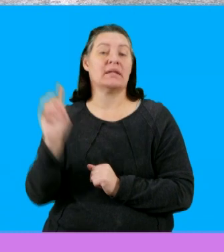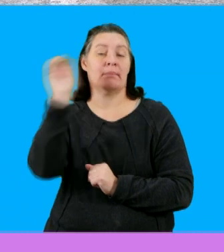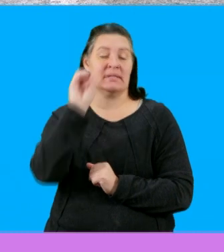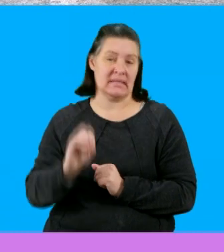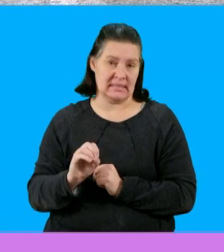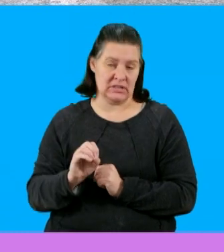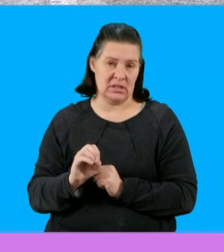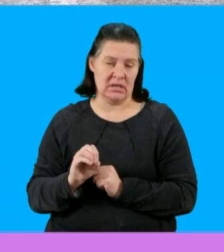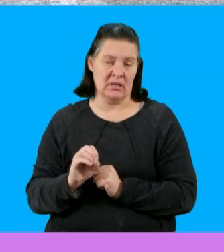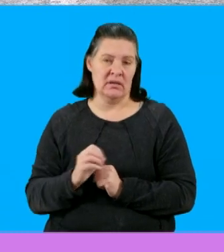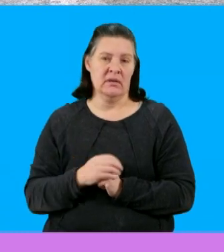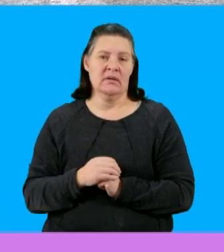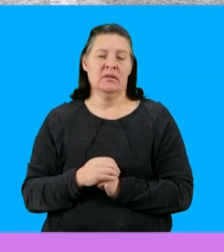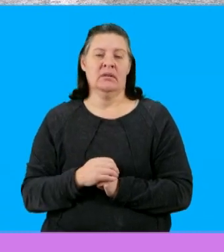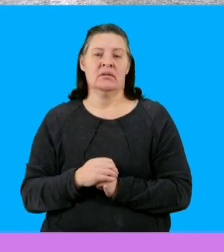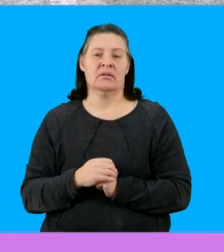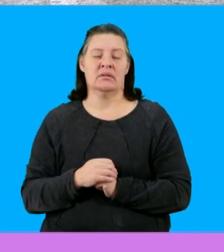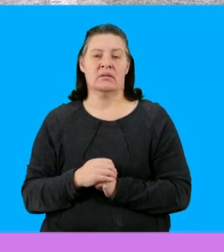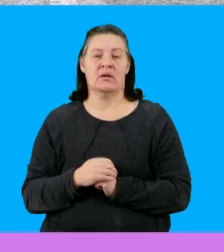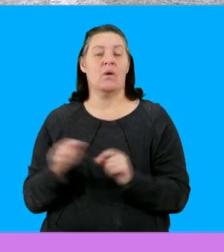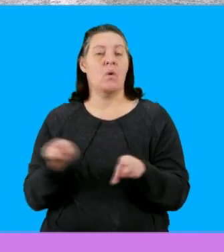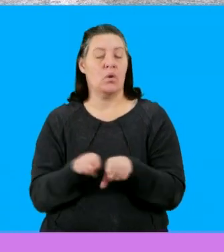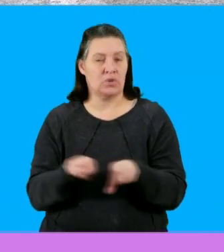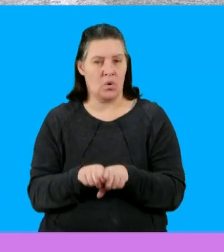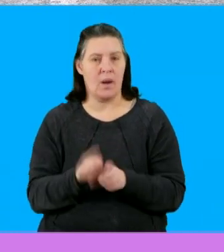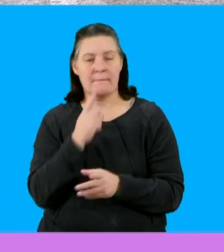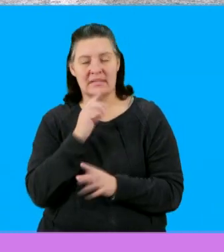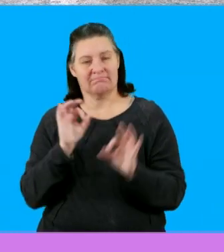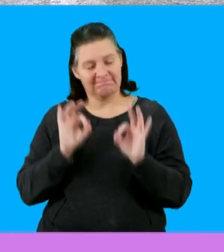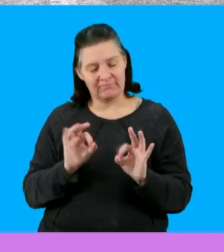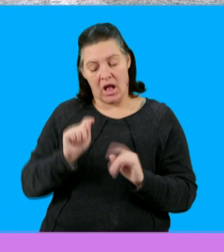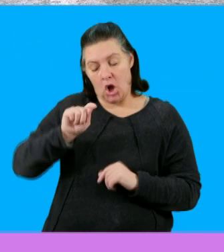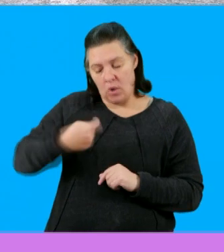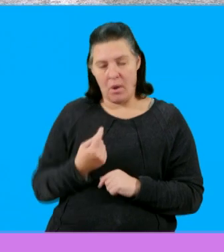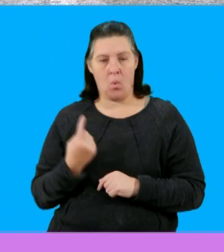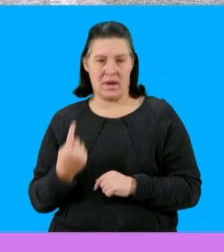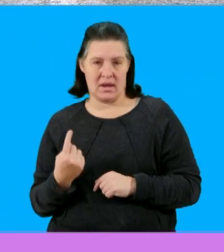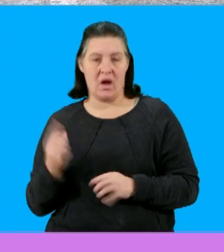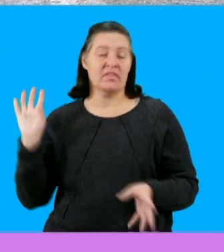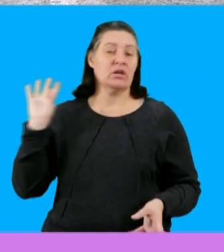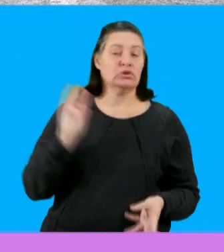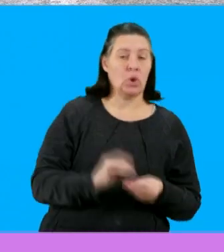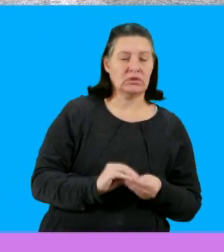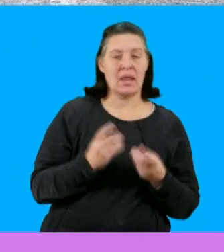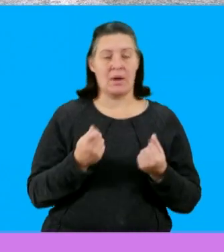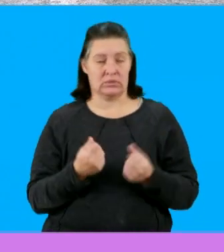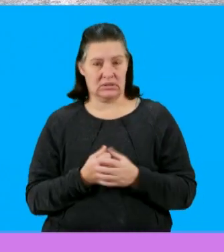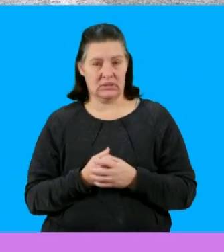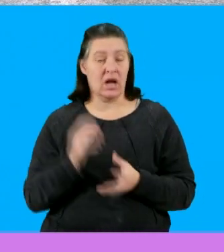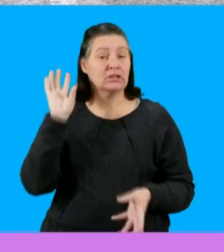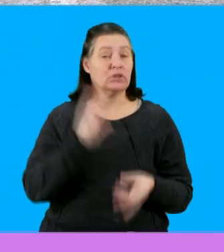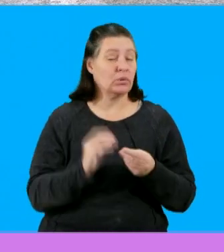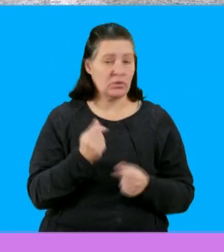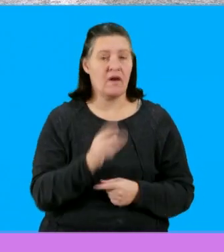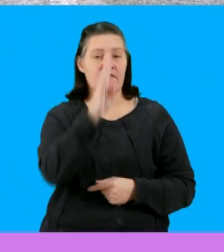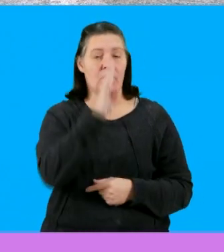what percentage, so your answer should be in percentage form. Also, it must be correct to 1 decimal place. Of the total amount, what's the total